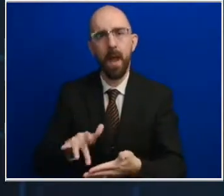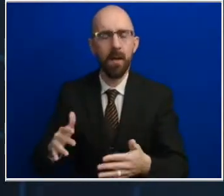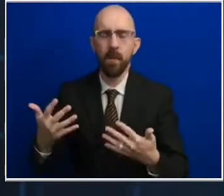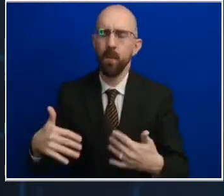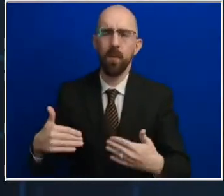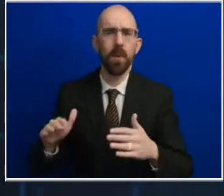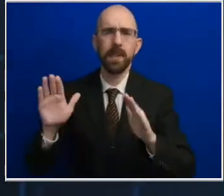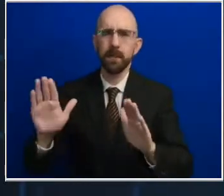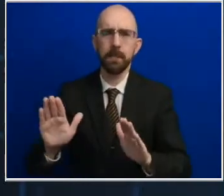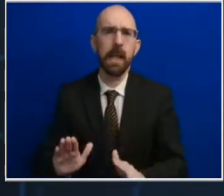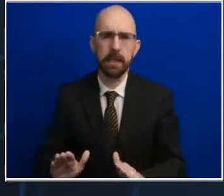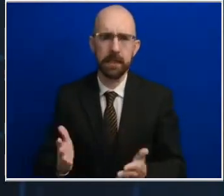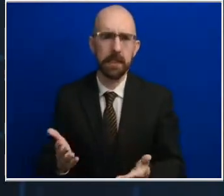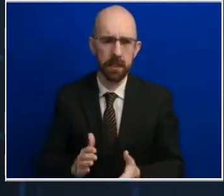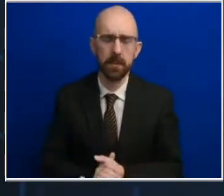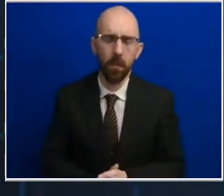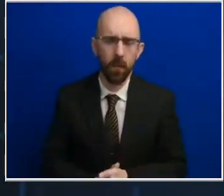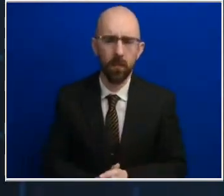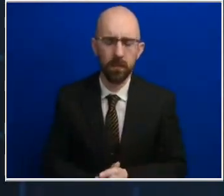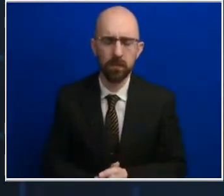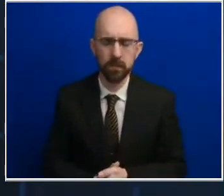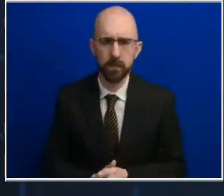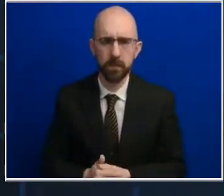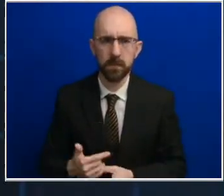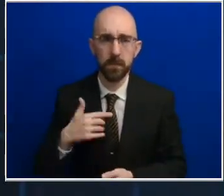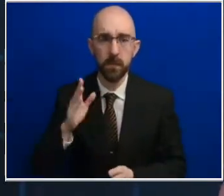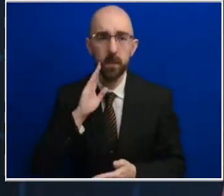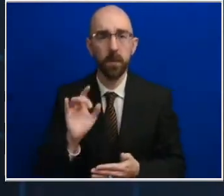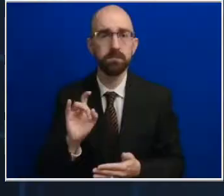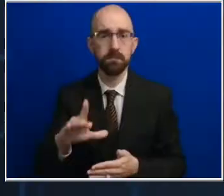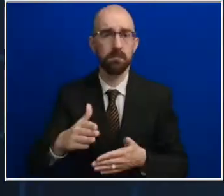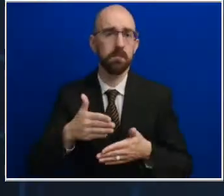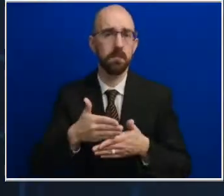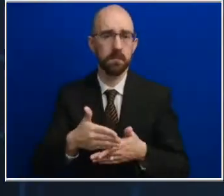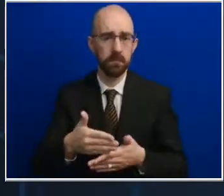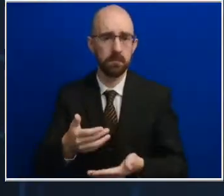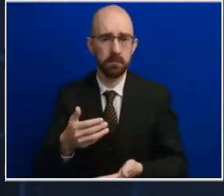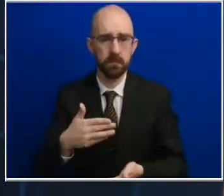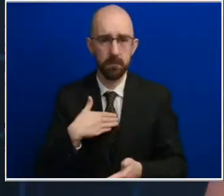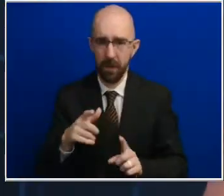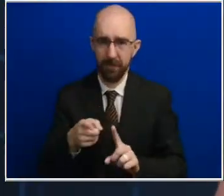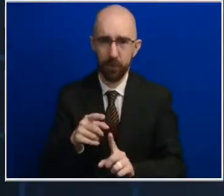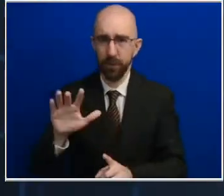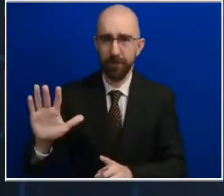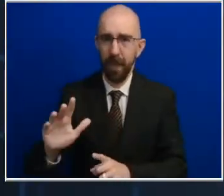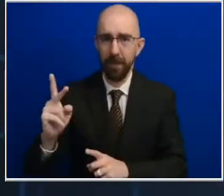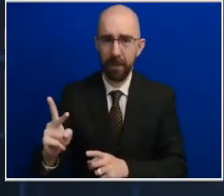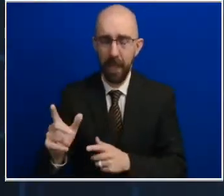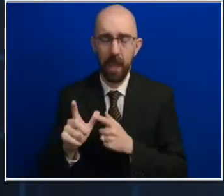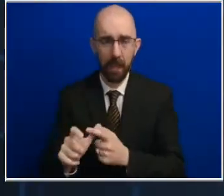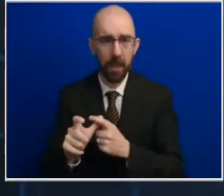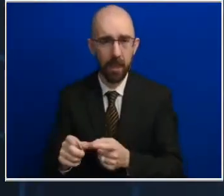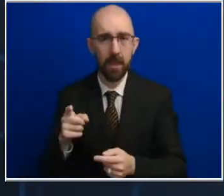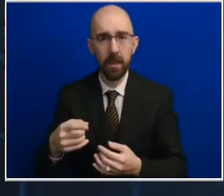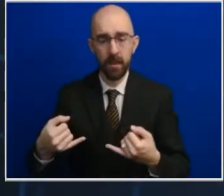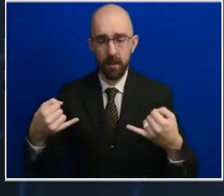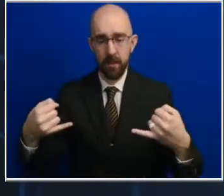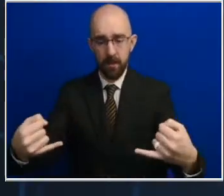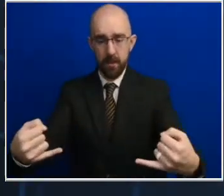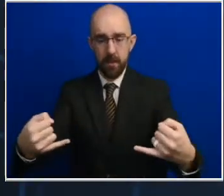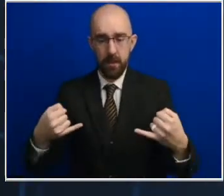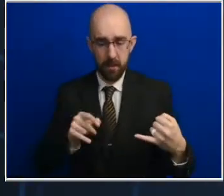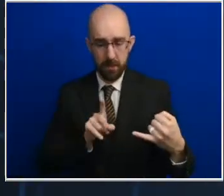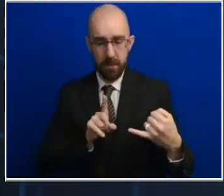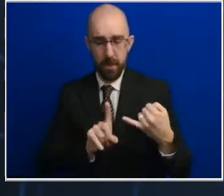And so I will share the story of, finishing my first 5K. And crossing the finish line. It was the first time that I had